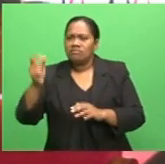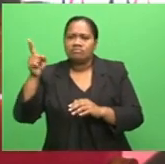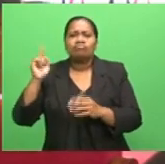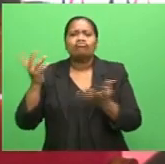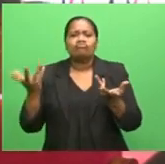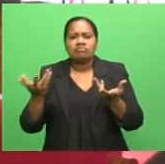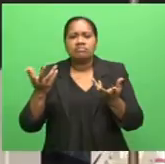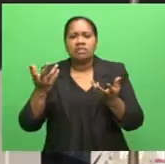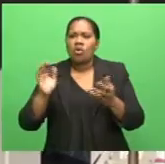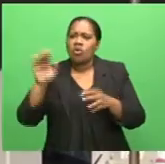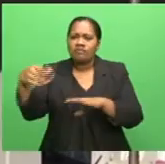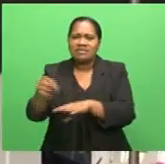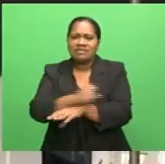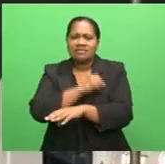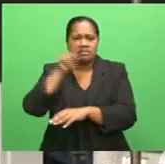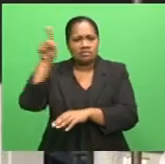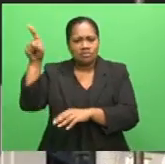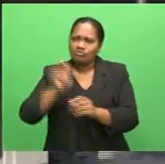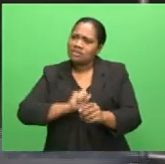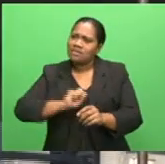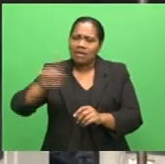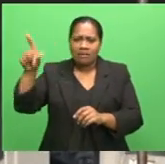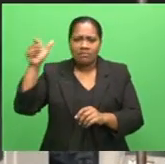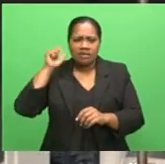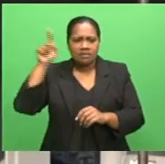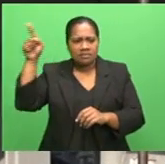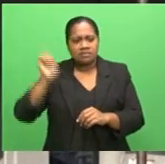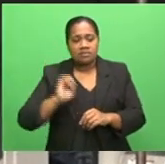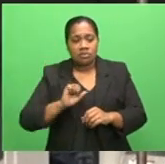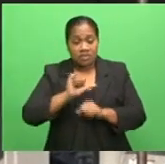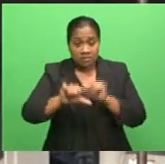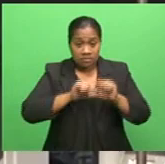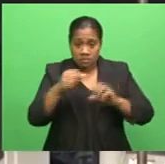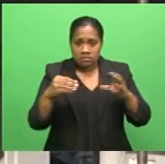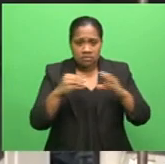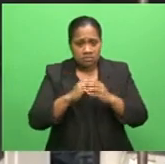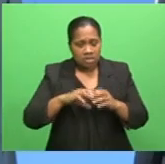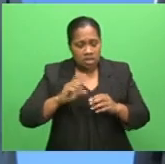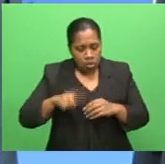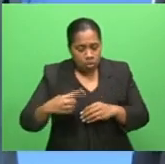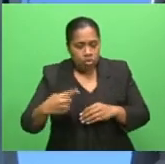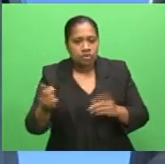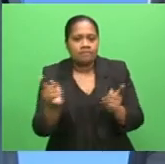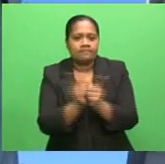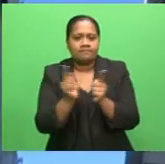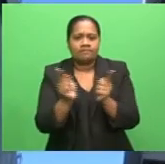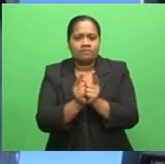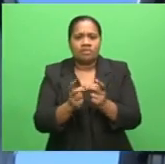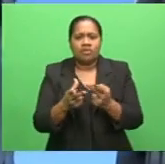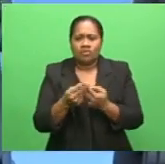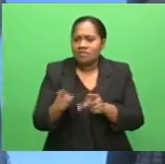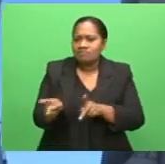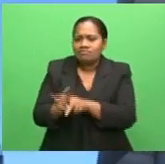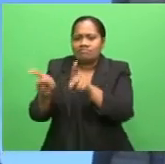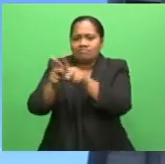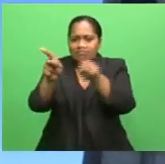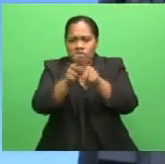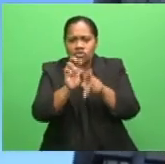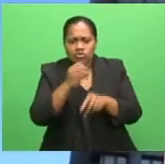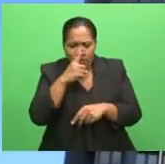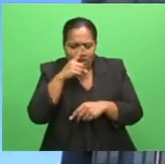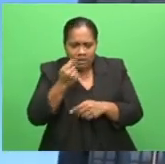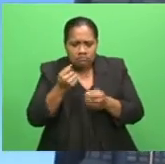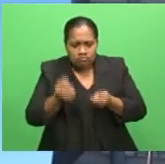to be seriously looked at. The Association of Banks will continue to hold meetings with businesses, individuals and relevant stakeholders to provide them the